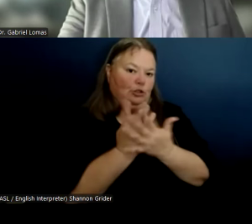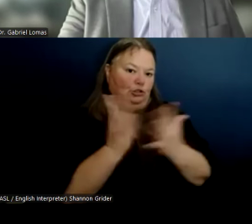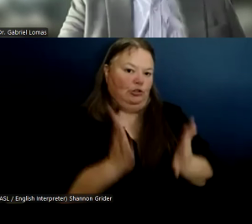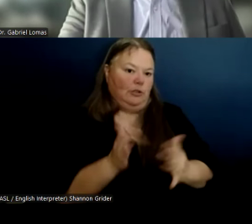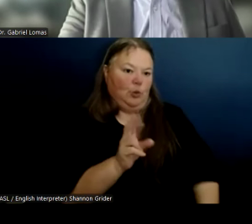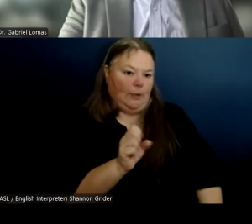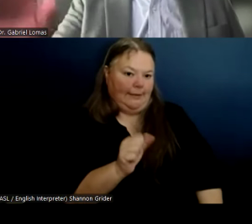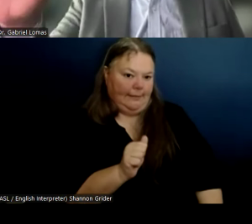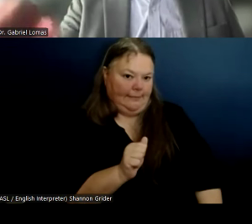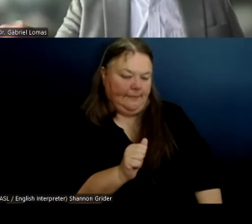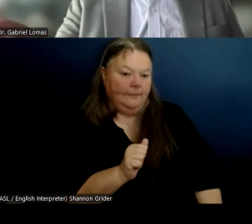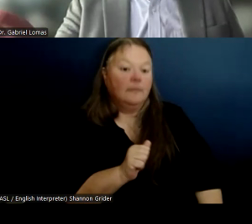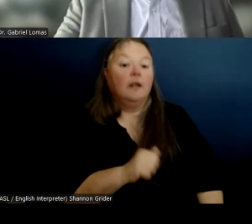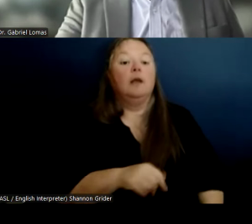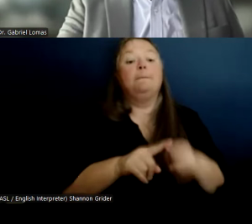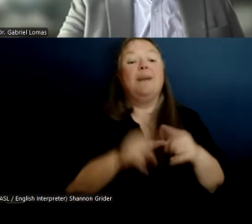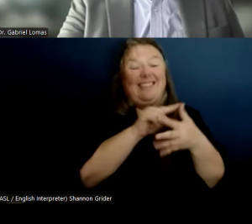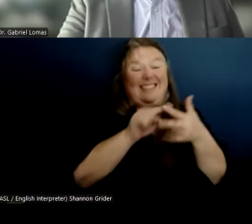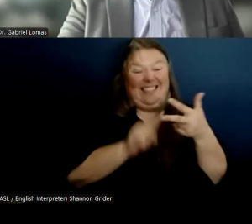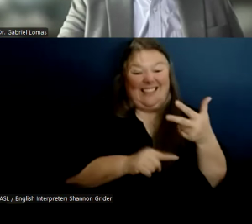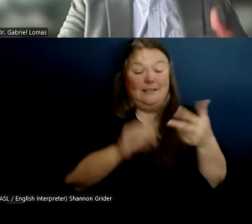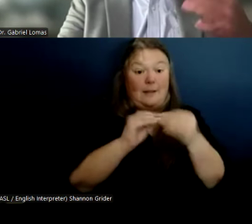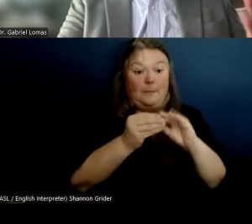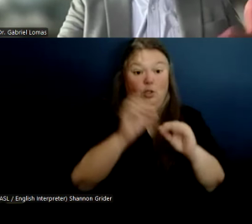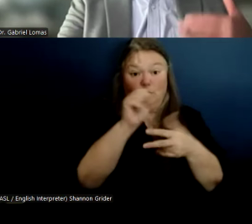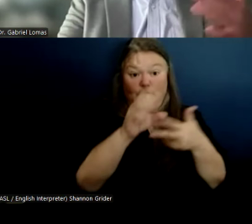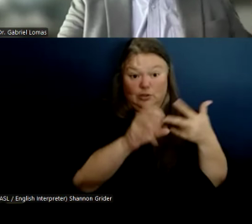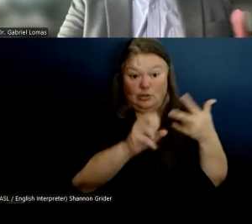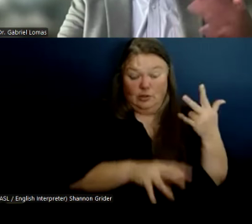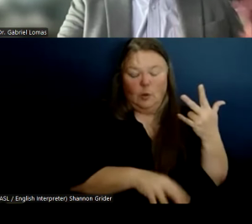But you'll see here that these figures that I just showed you can be